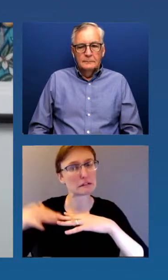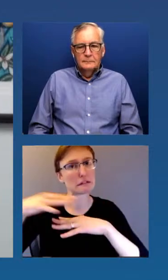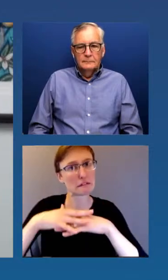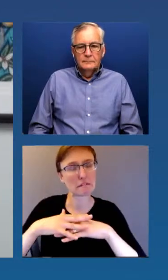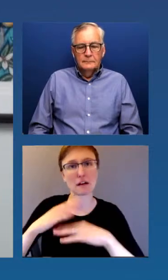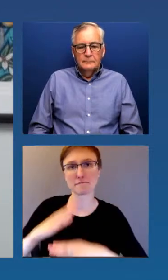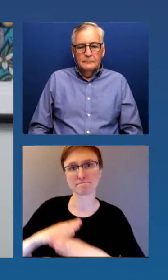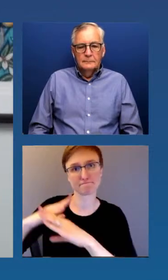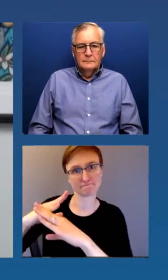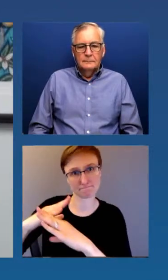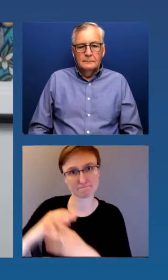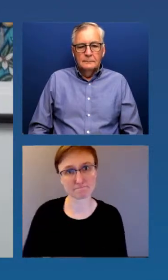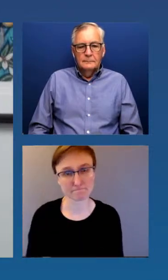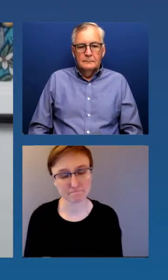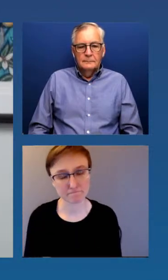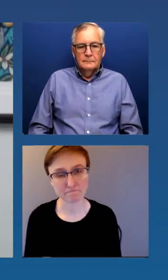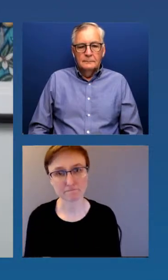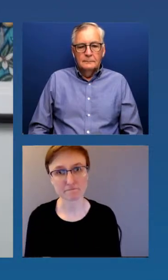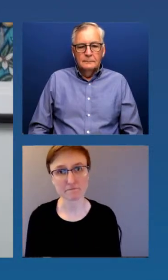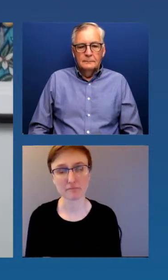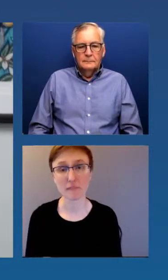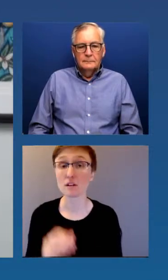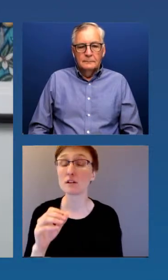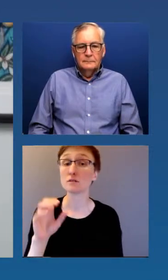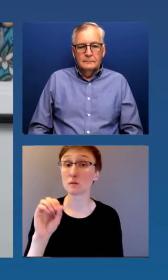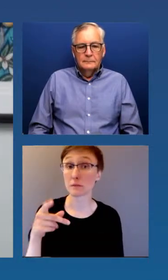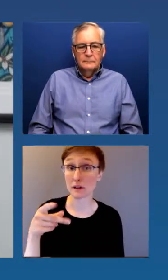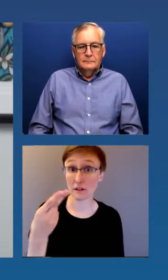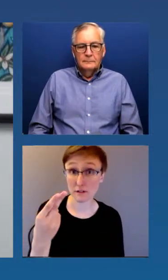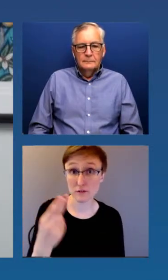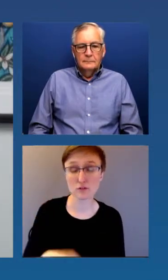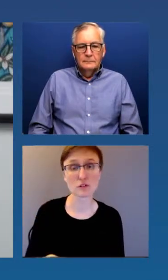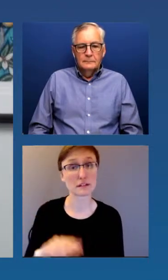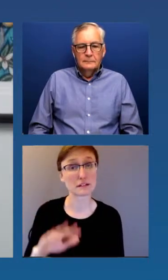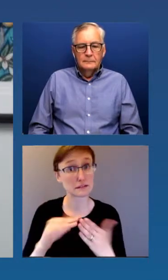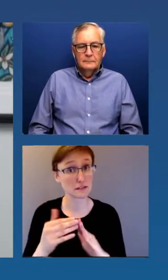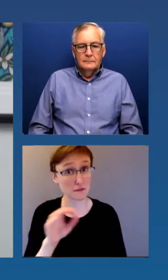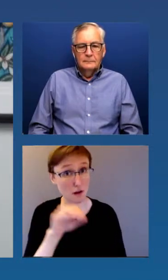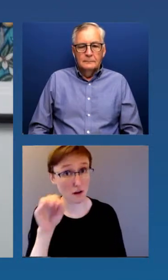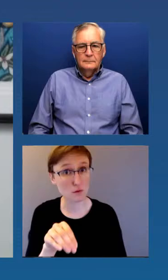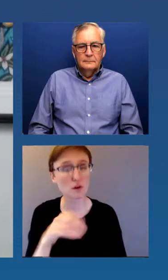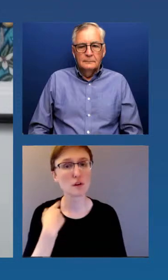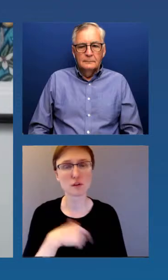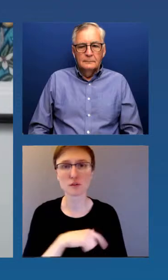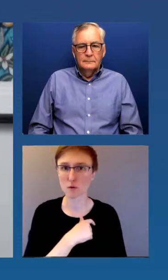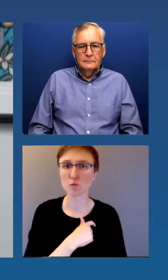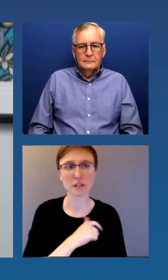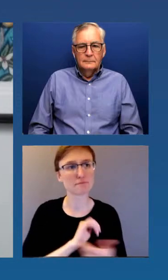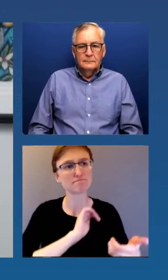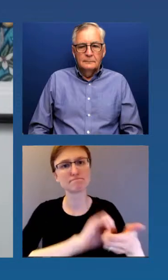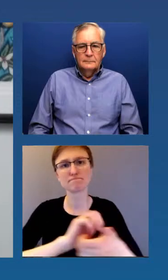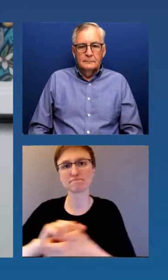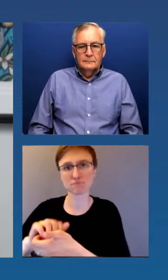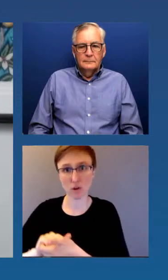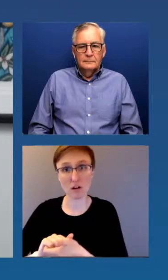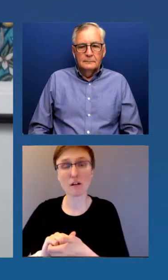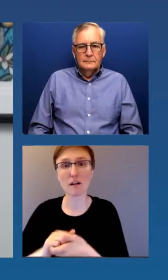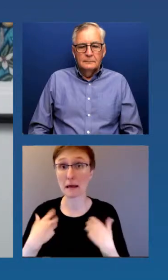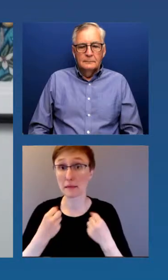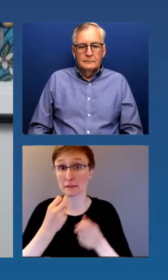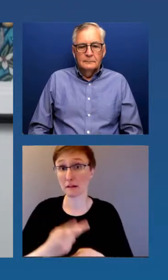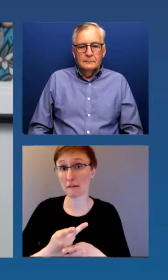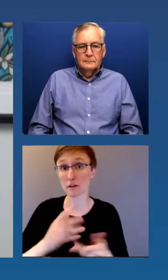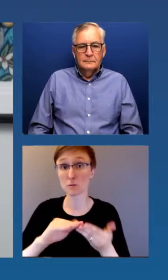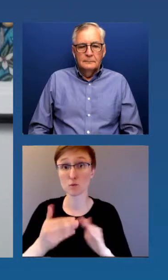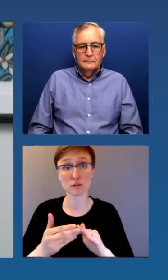system. So Ottawa Public Health, the City of Ottawa, we're continuing to work closely with our healthcare and community partners like the